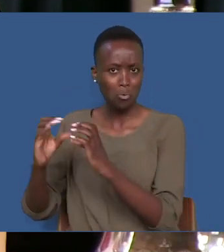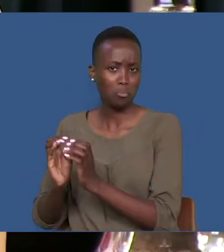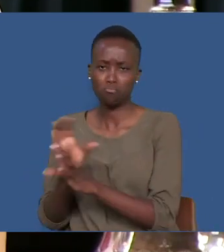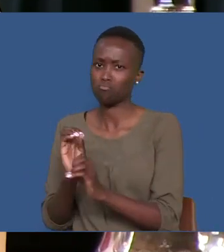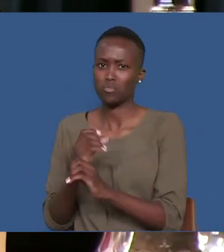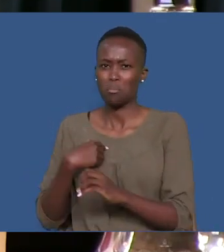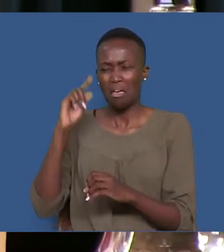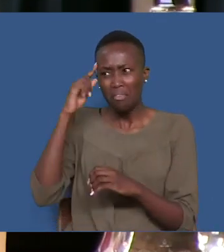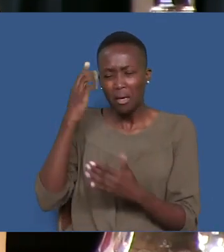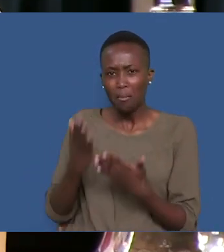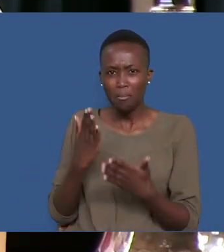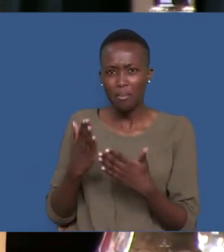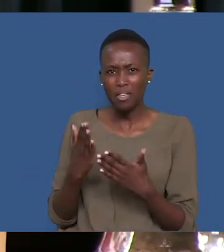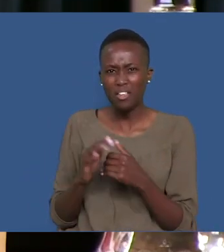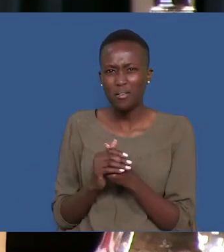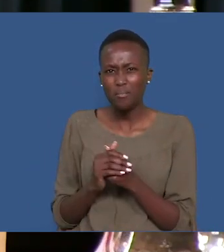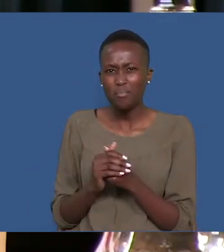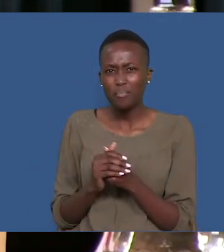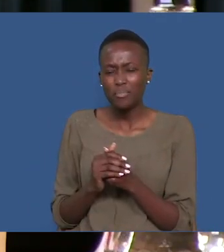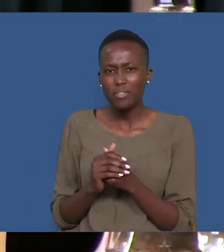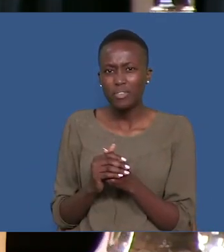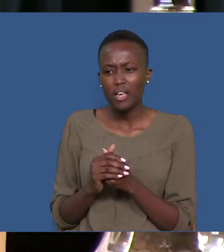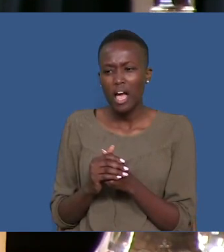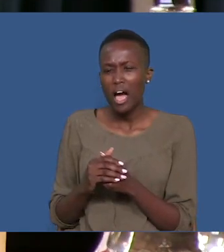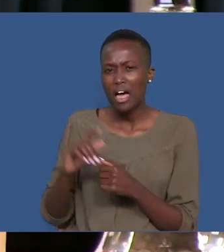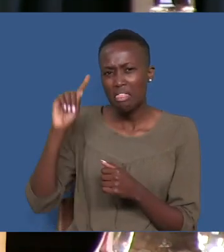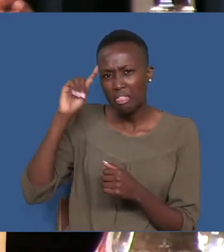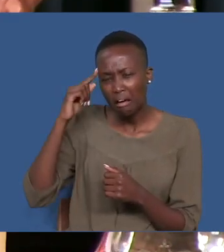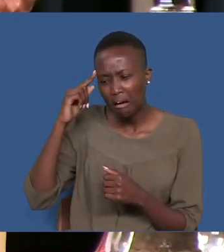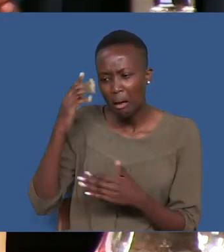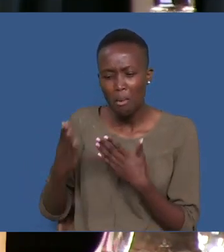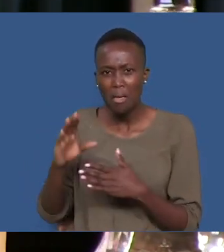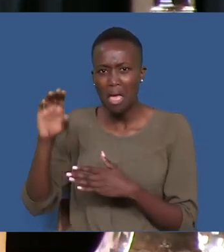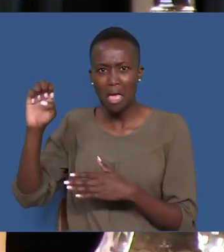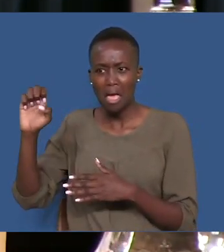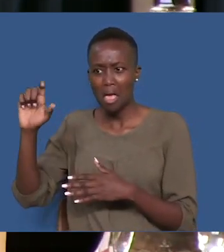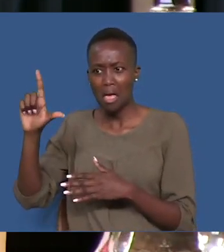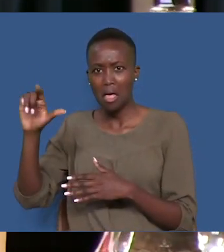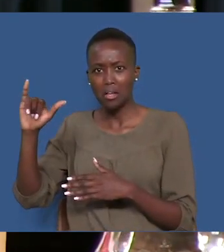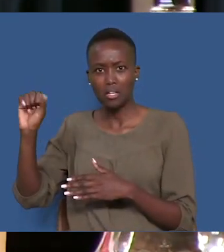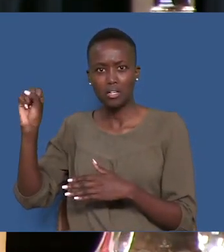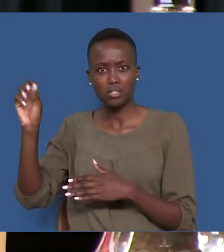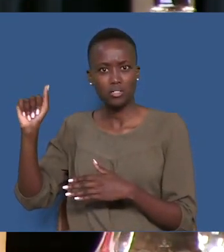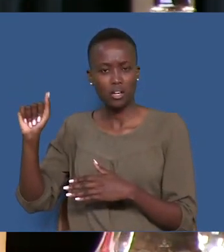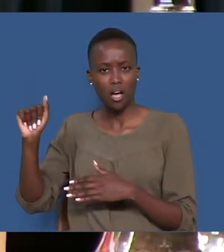they thought that the pastor was just coming to flag off a ministry and then disappear and leave them to continue with